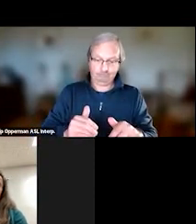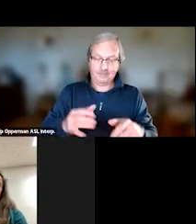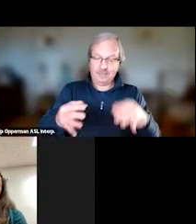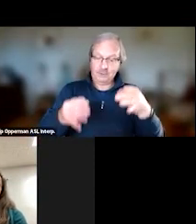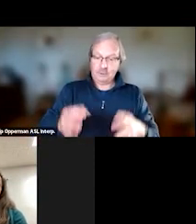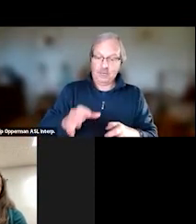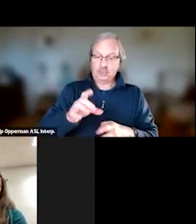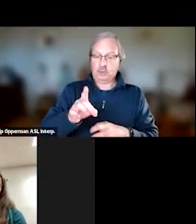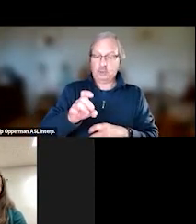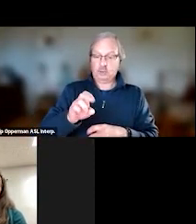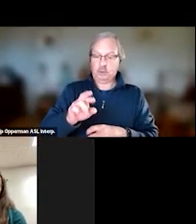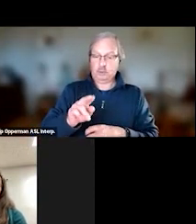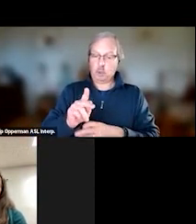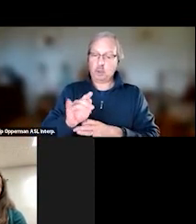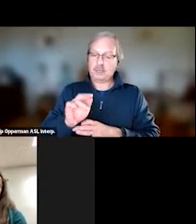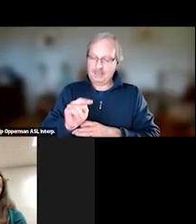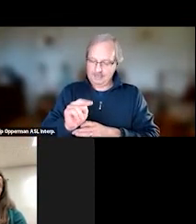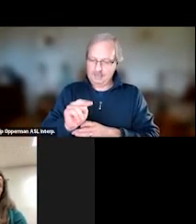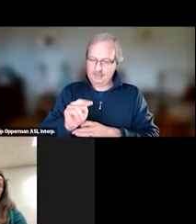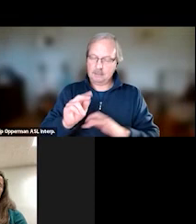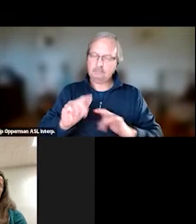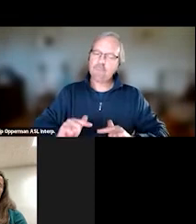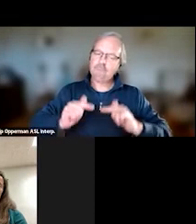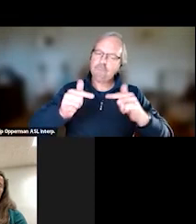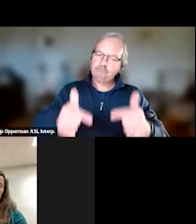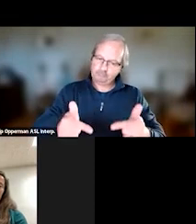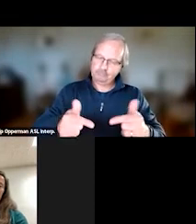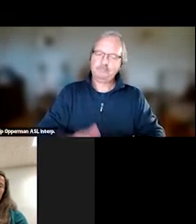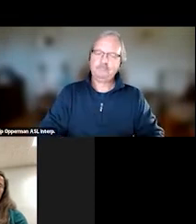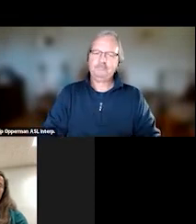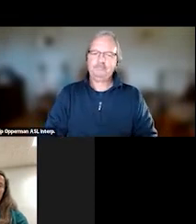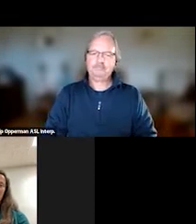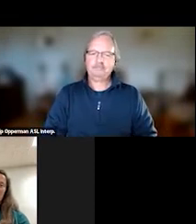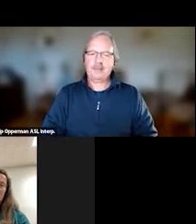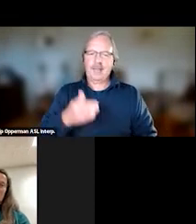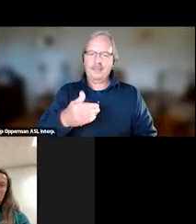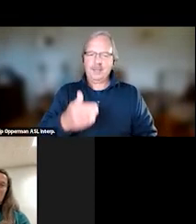Durkin, and I will let him take it from here. Thank you.